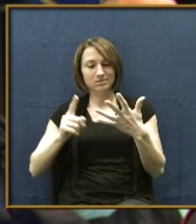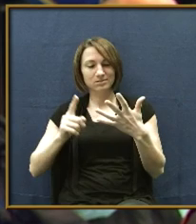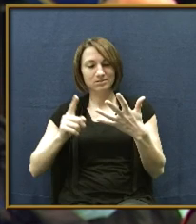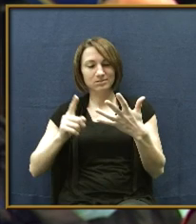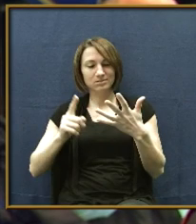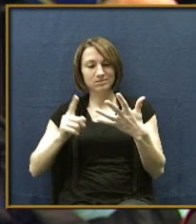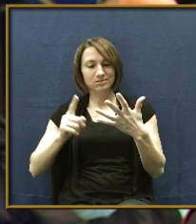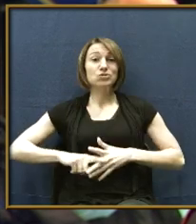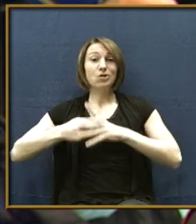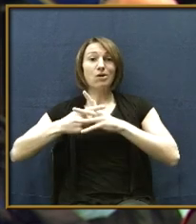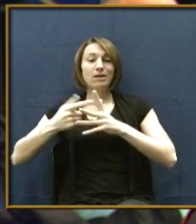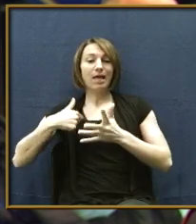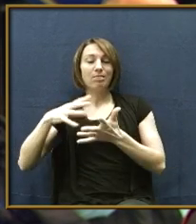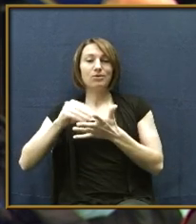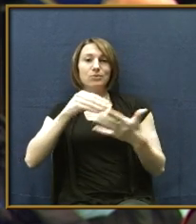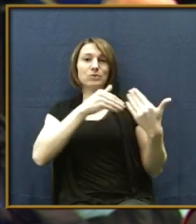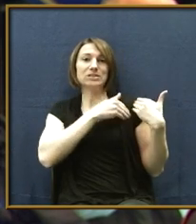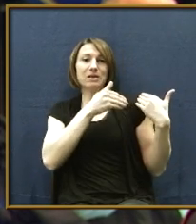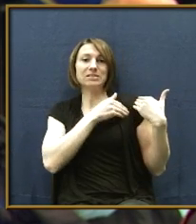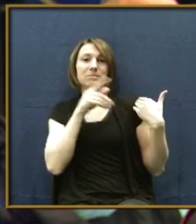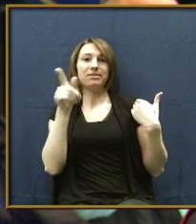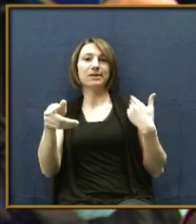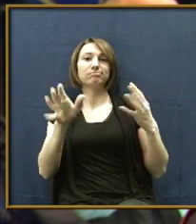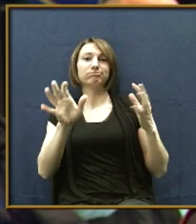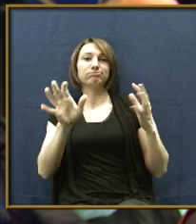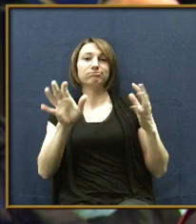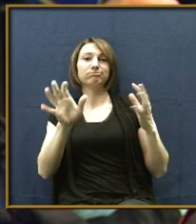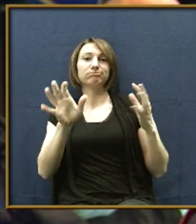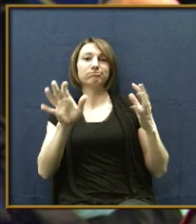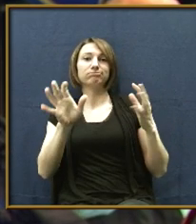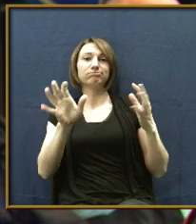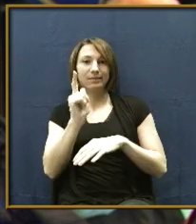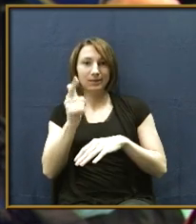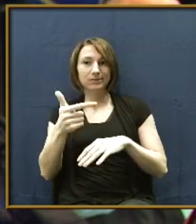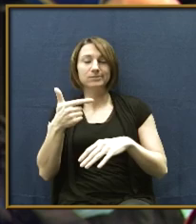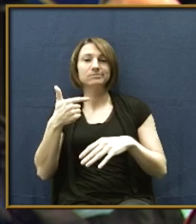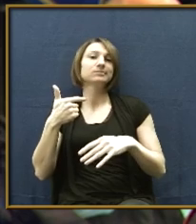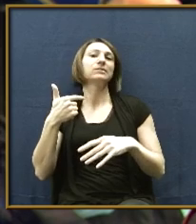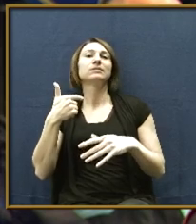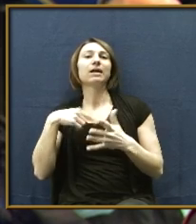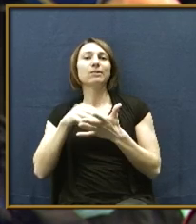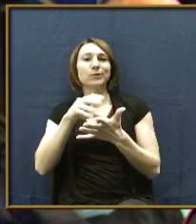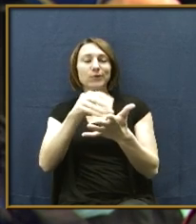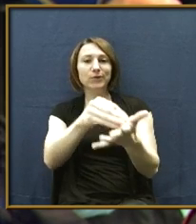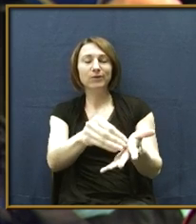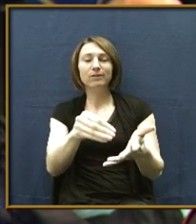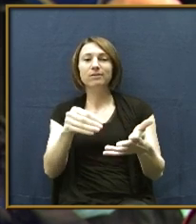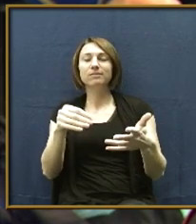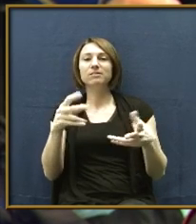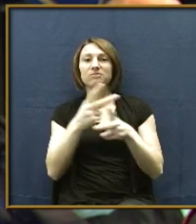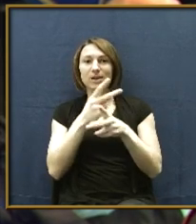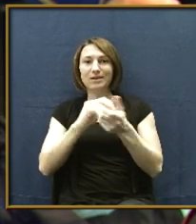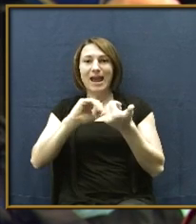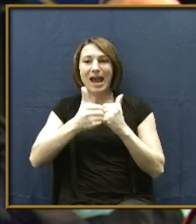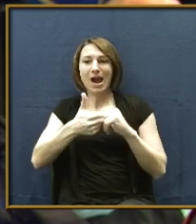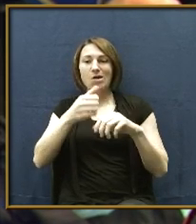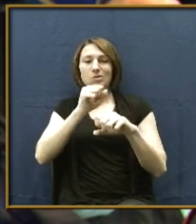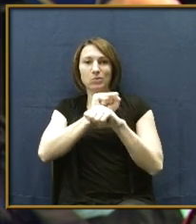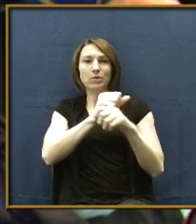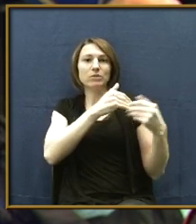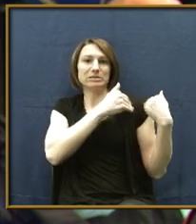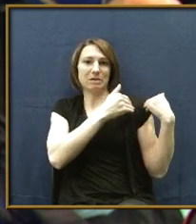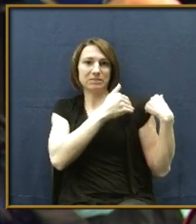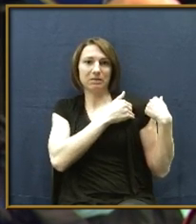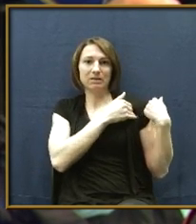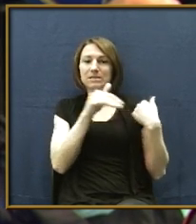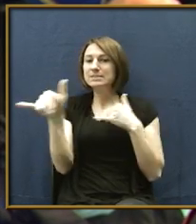for knowing that my work ethic would determine keep me on as an employee. This is very similar to